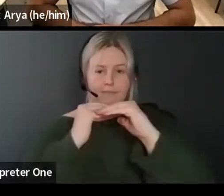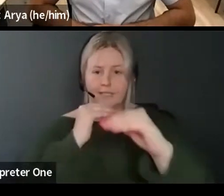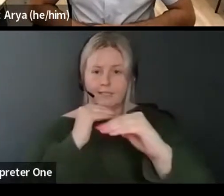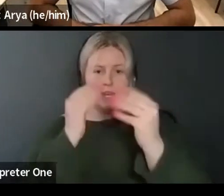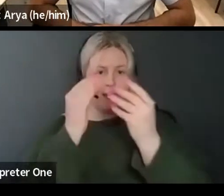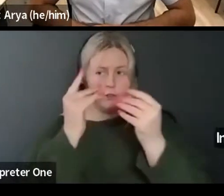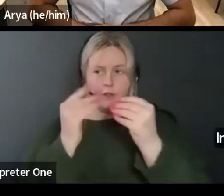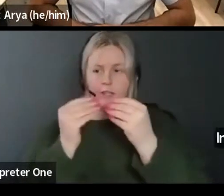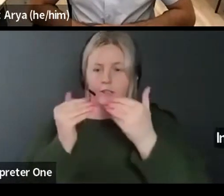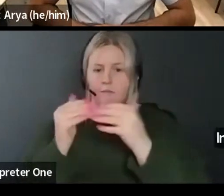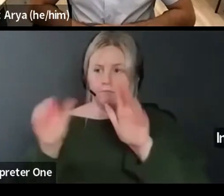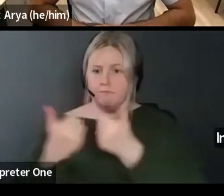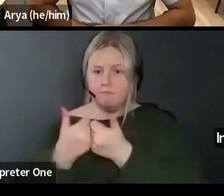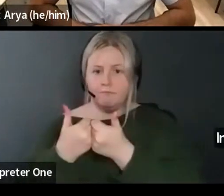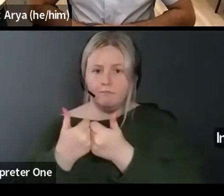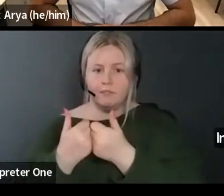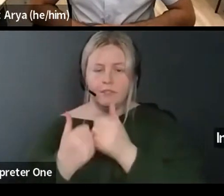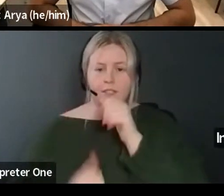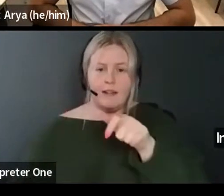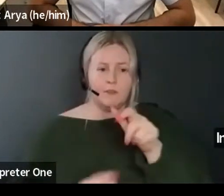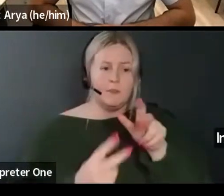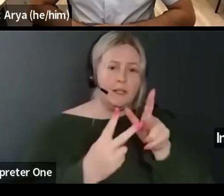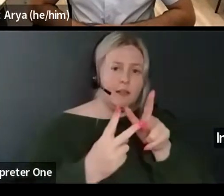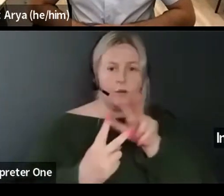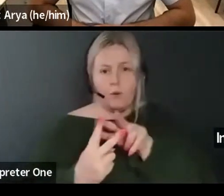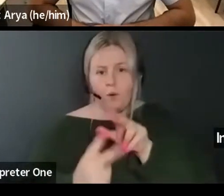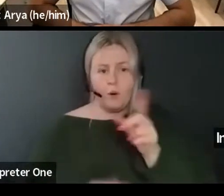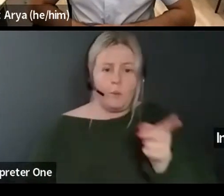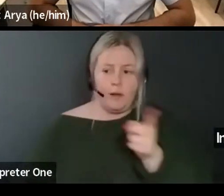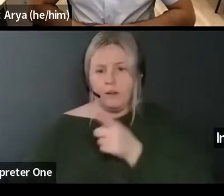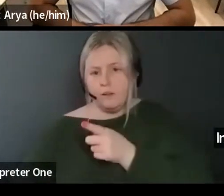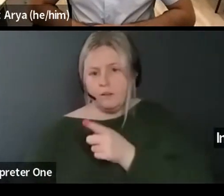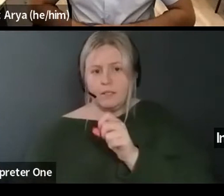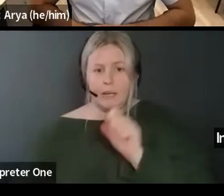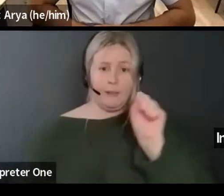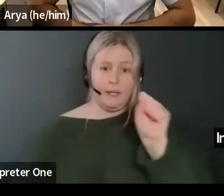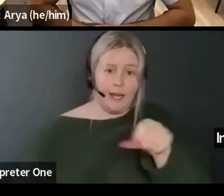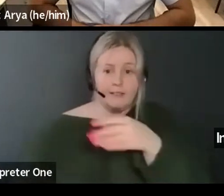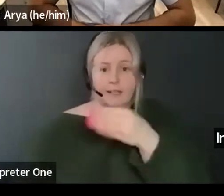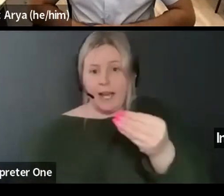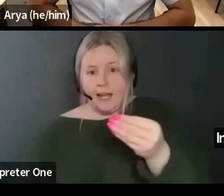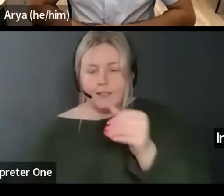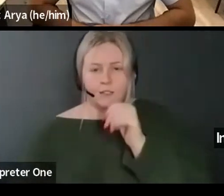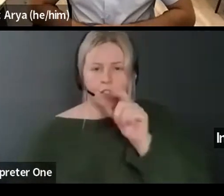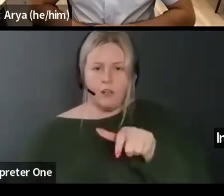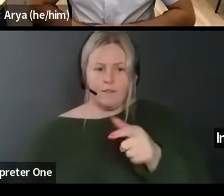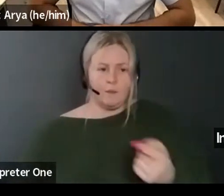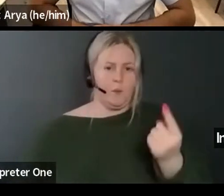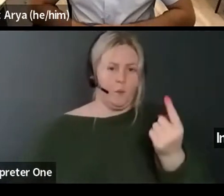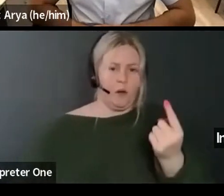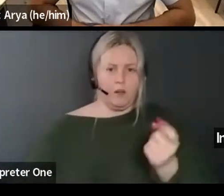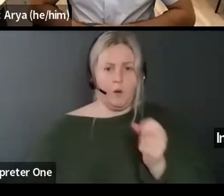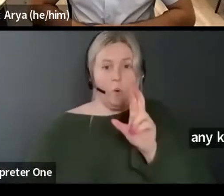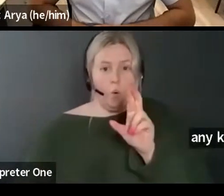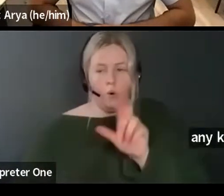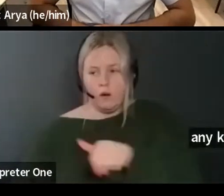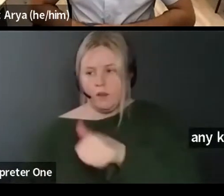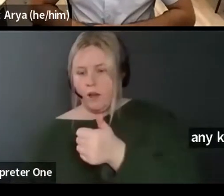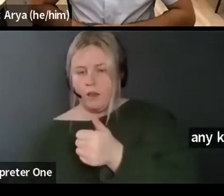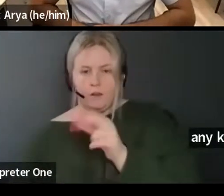doesn't have to be either or, it can be yes and, you know what I mean? It can be both and.